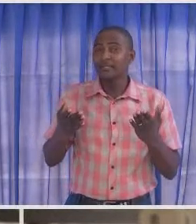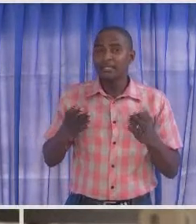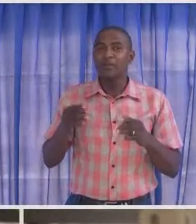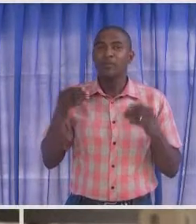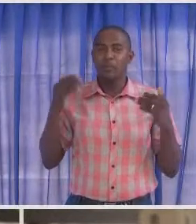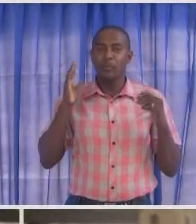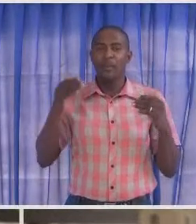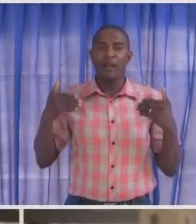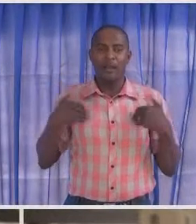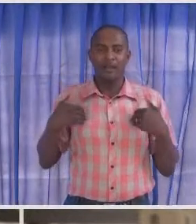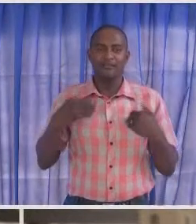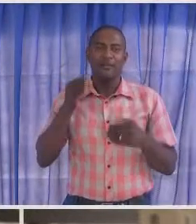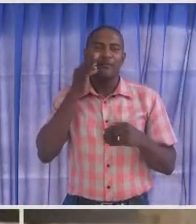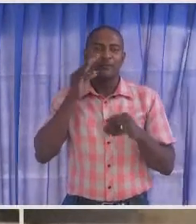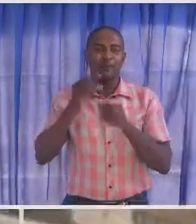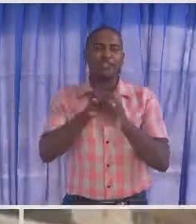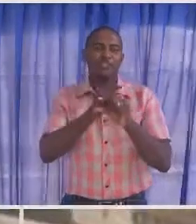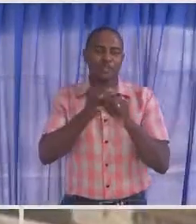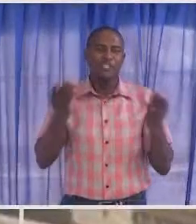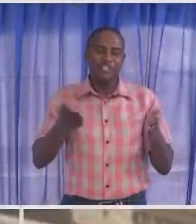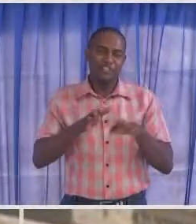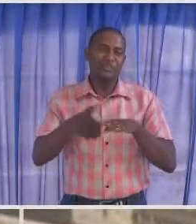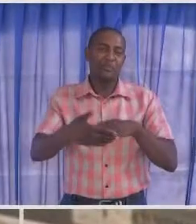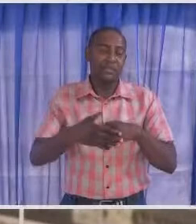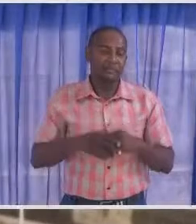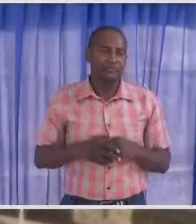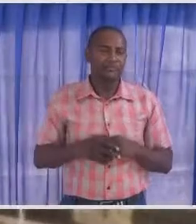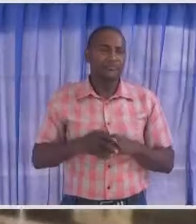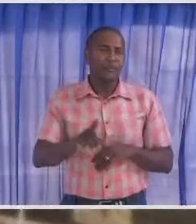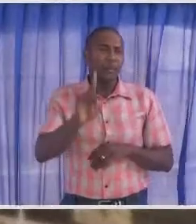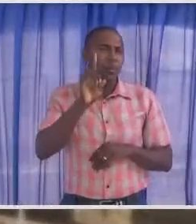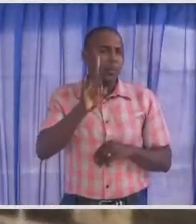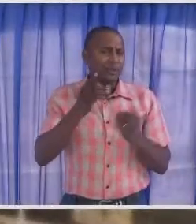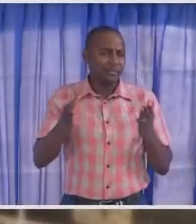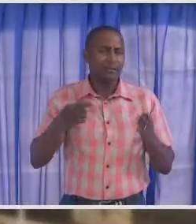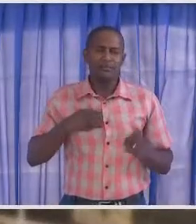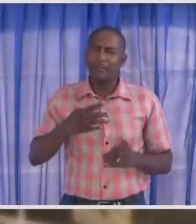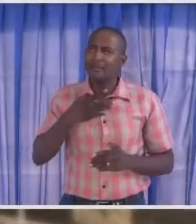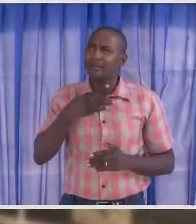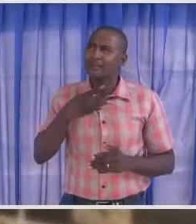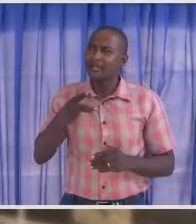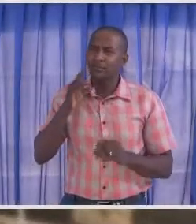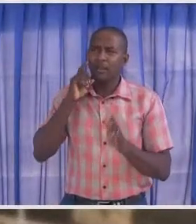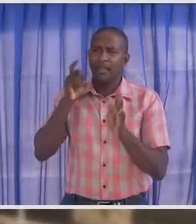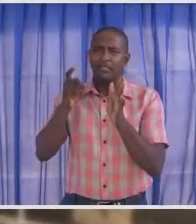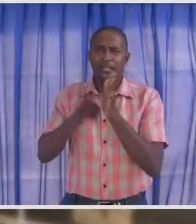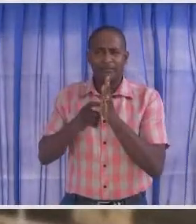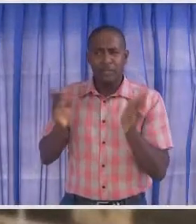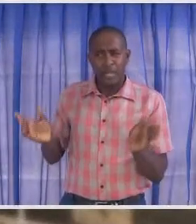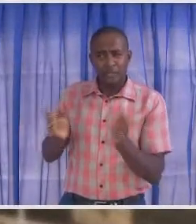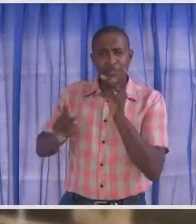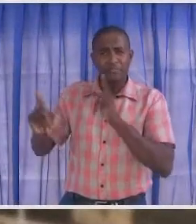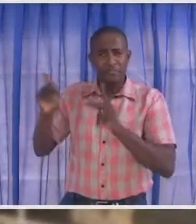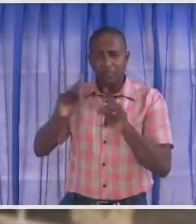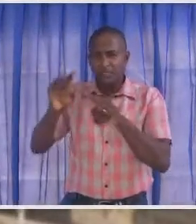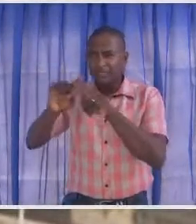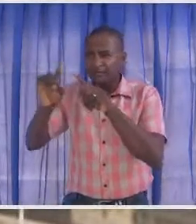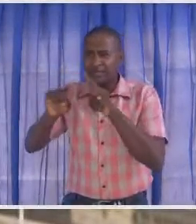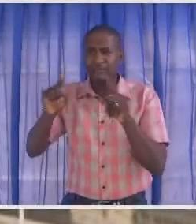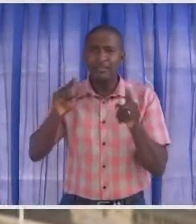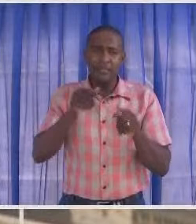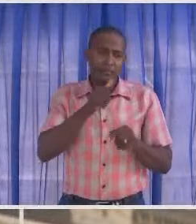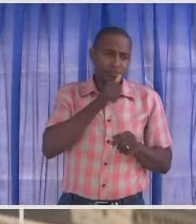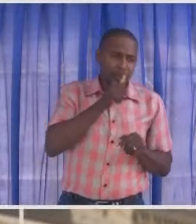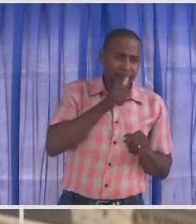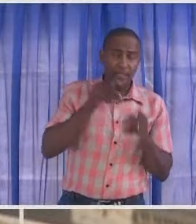food security in those spaces. One of the things I'd really like to identify and try and encourage persons within different spaces, both